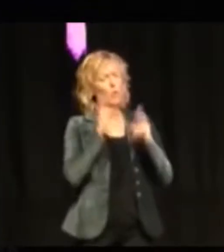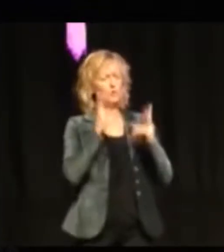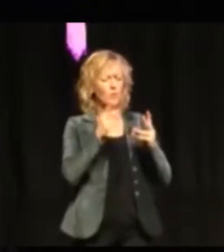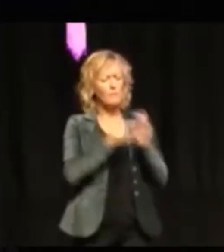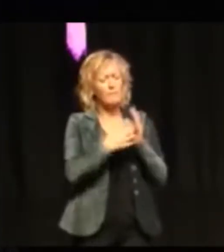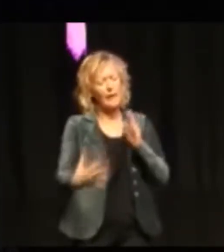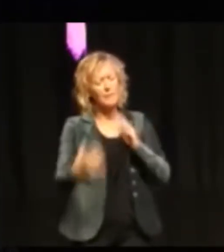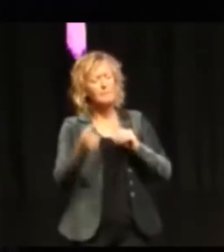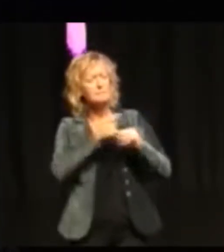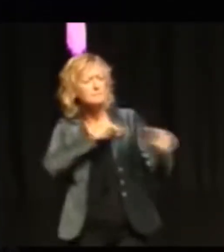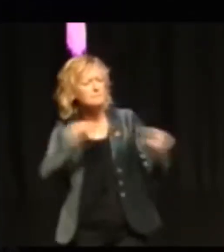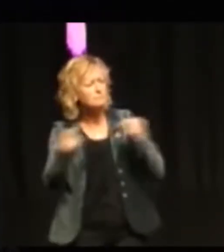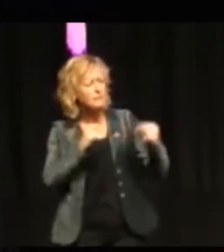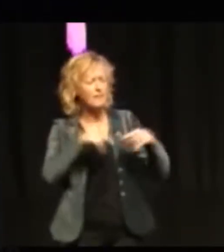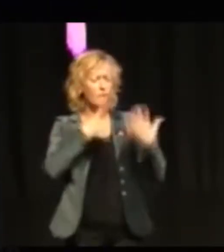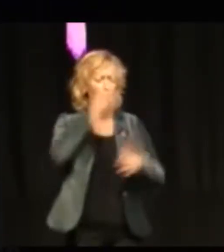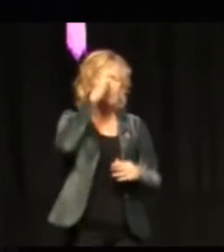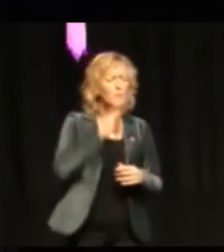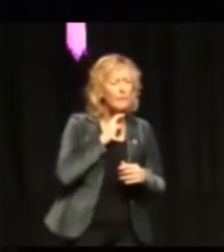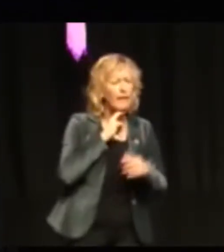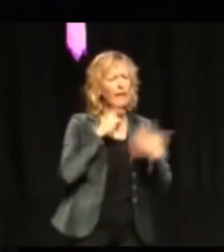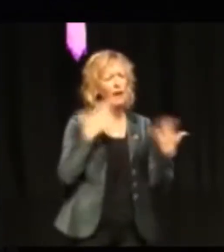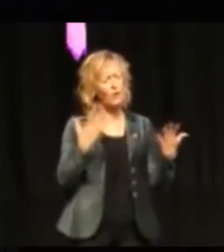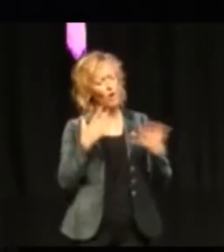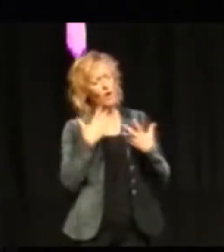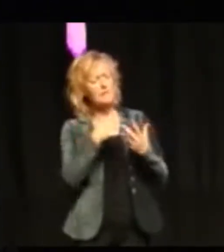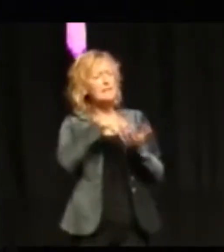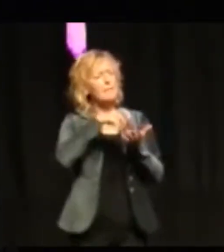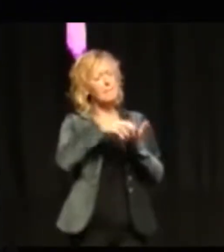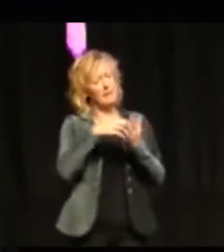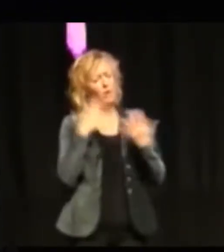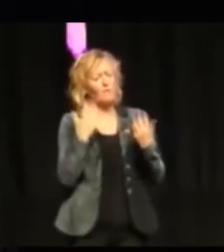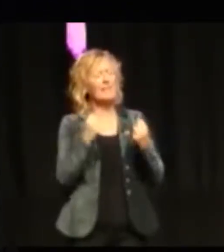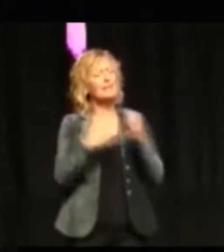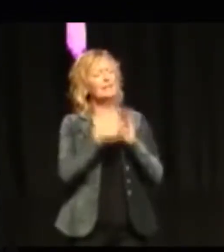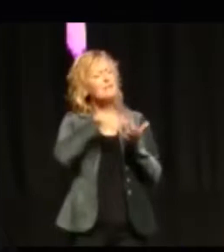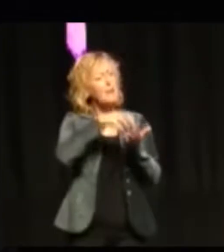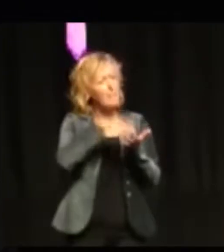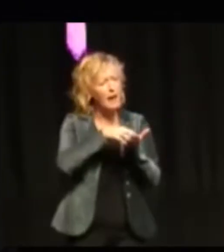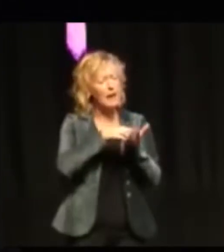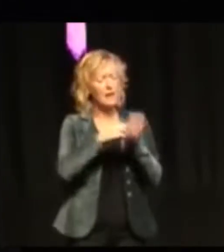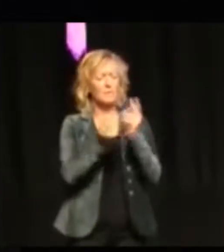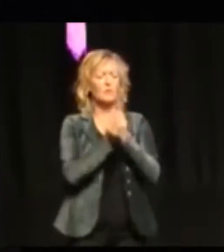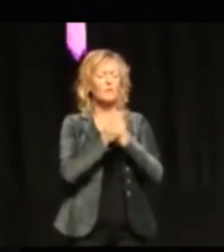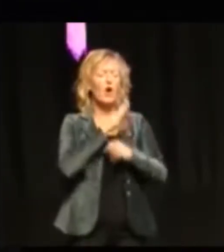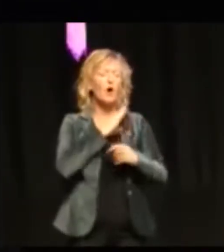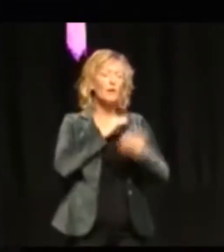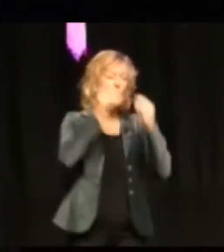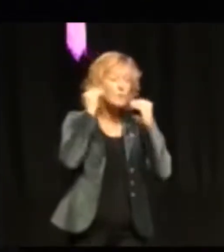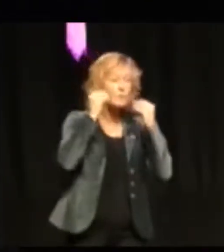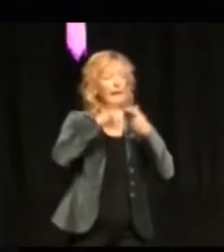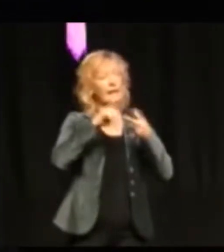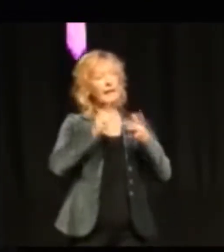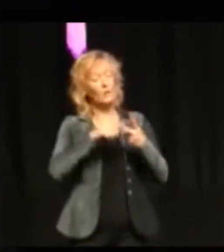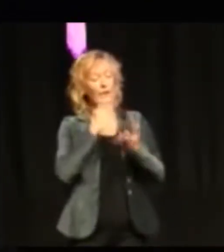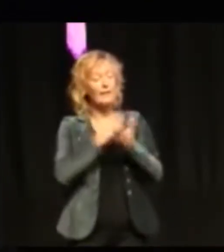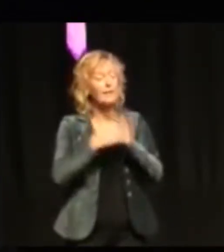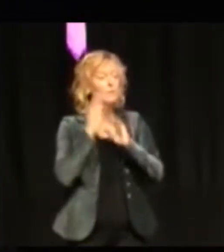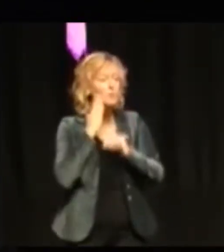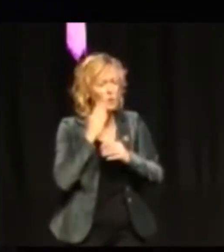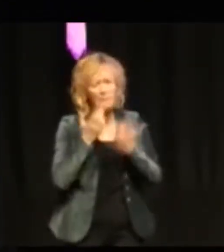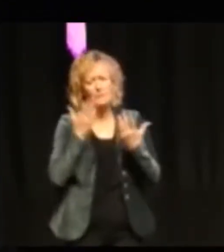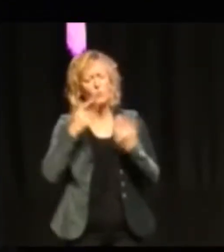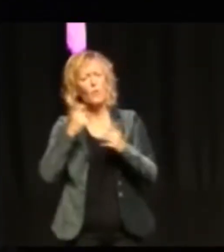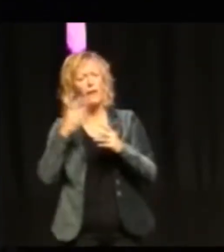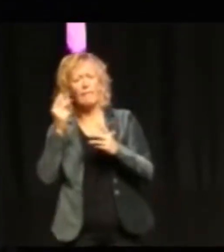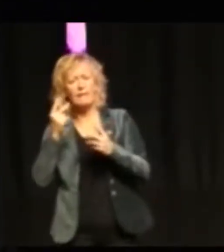what do we prioritize? What do we as a society think is more important right now? Education or health or housing? There are things human rights